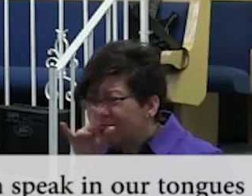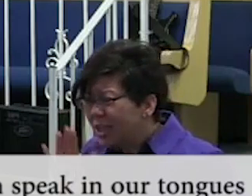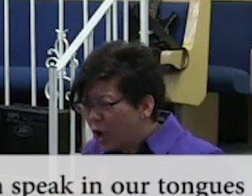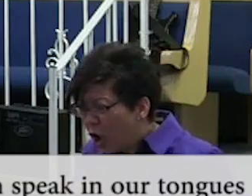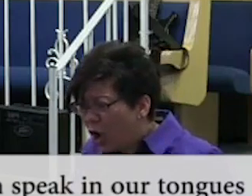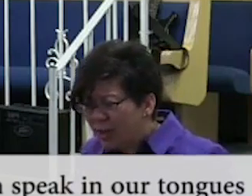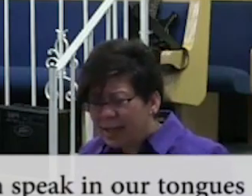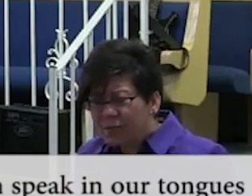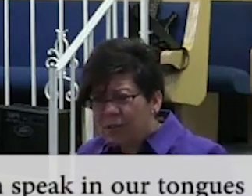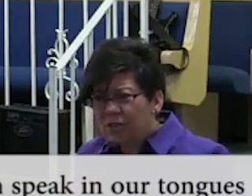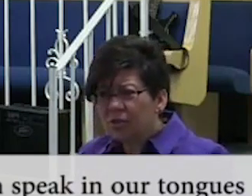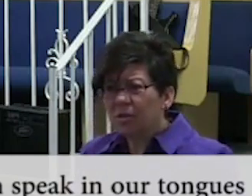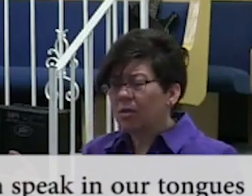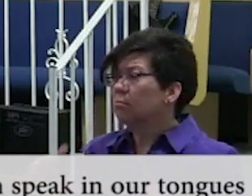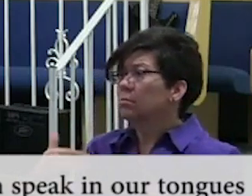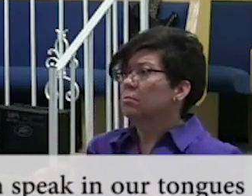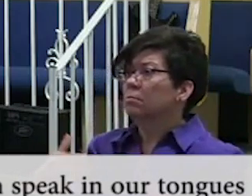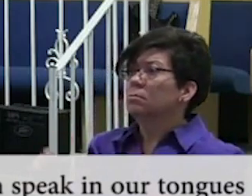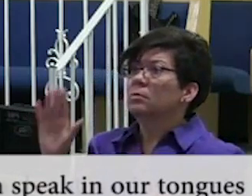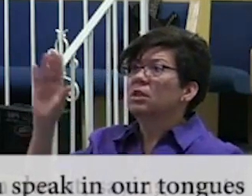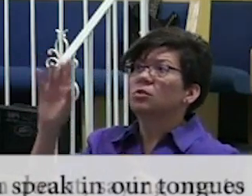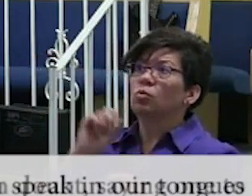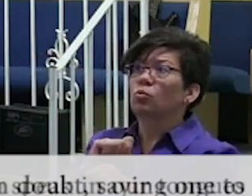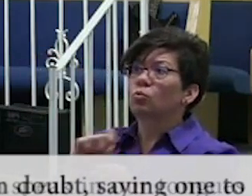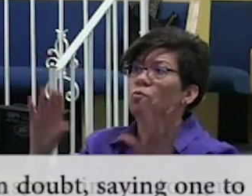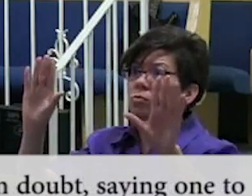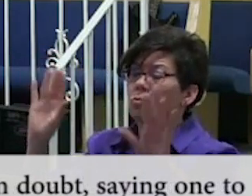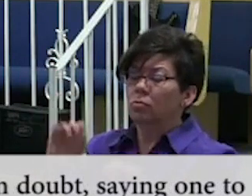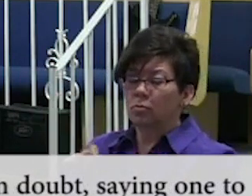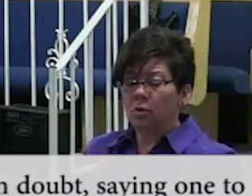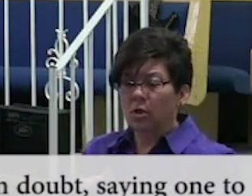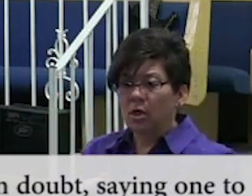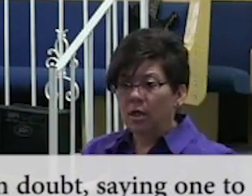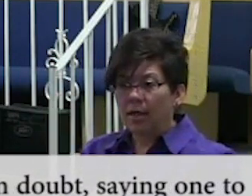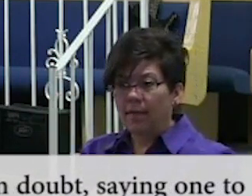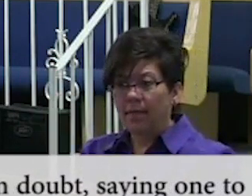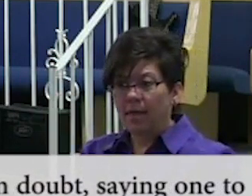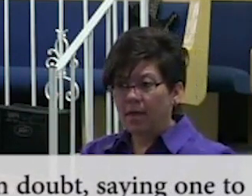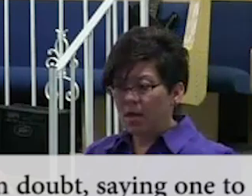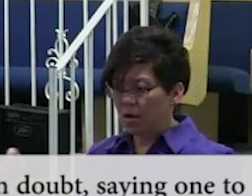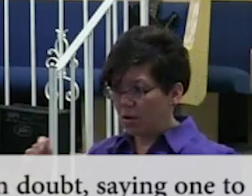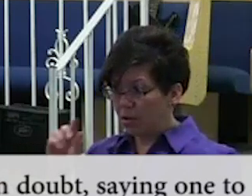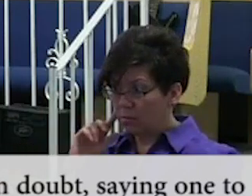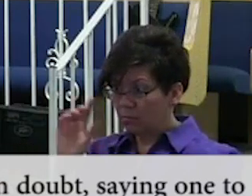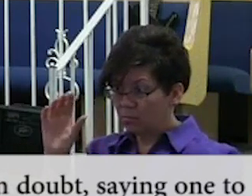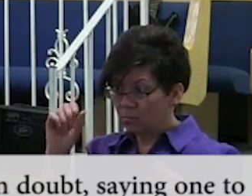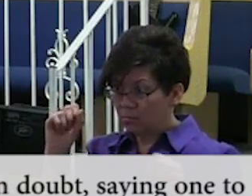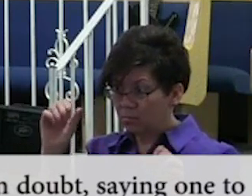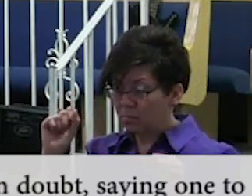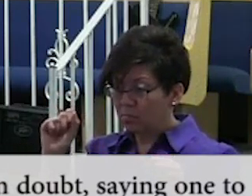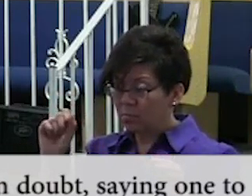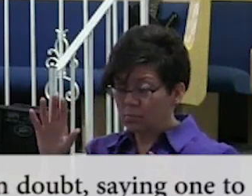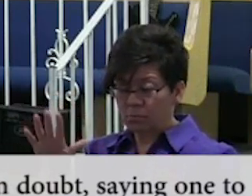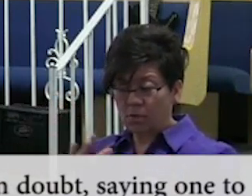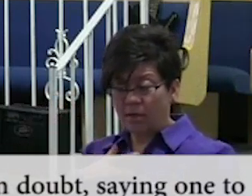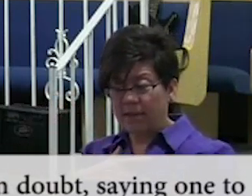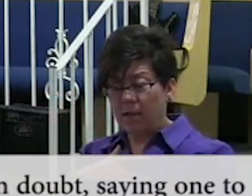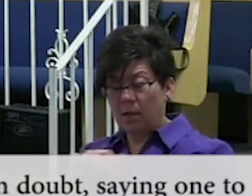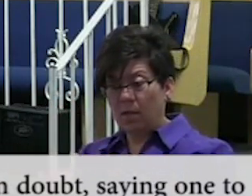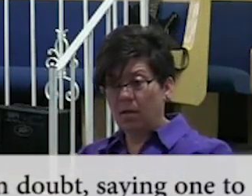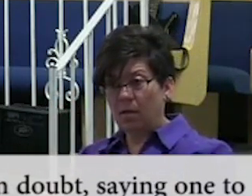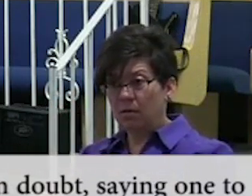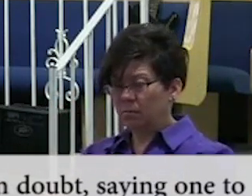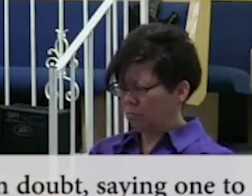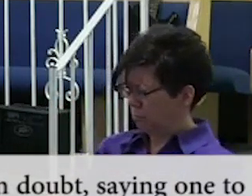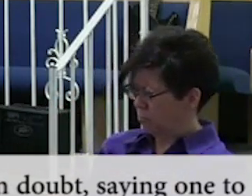tongues the wonderful works of God." And they were all amazed and were in doubt,